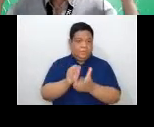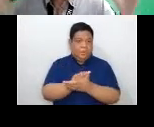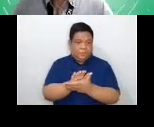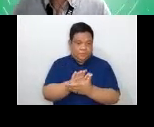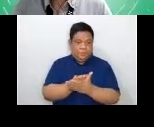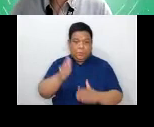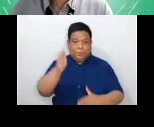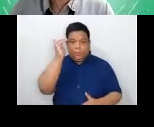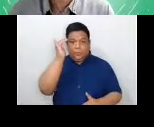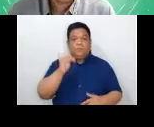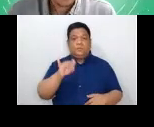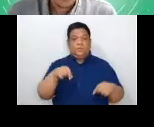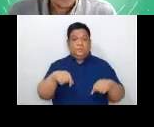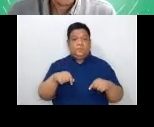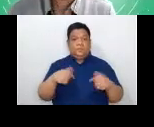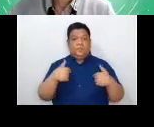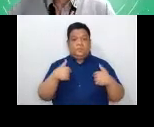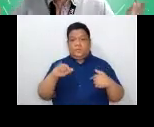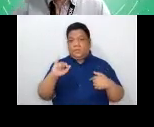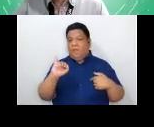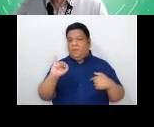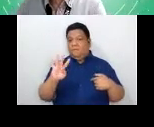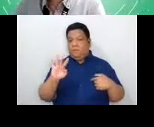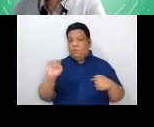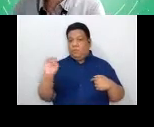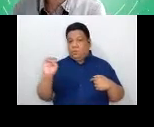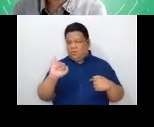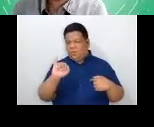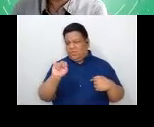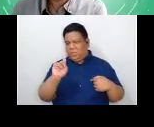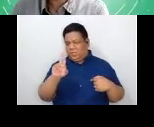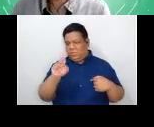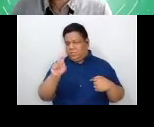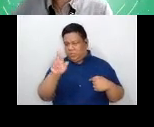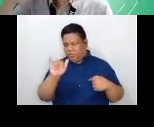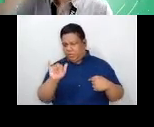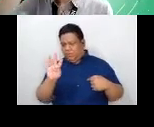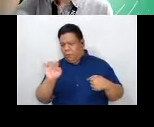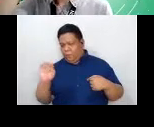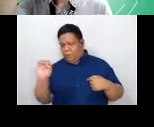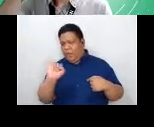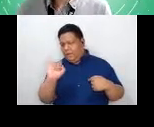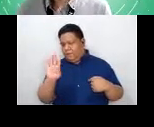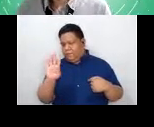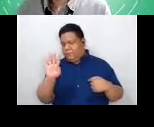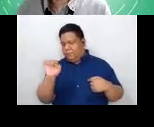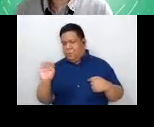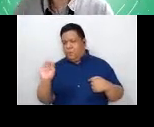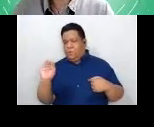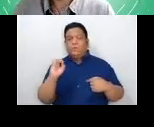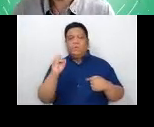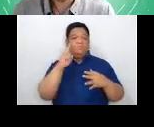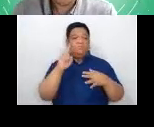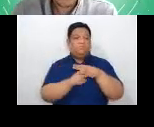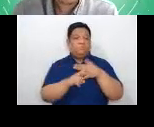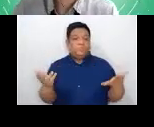we're living in Industry 4.0, right? And this technology is appearing everywhere. This technology is showing up not just in